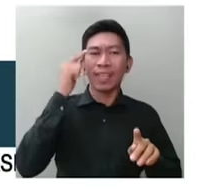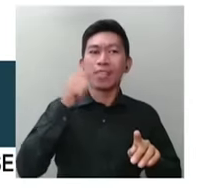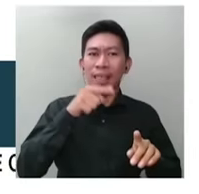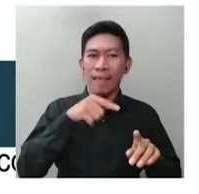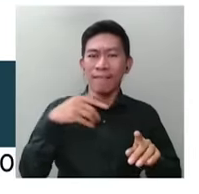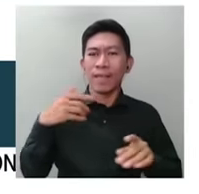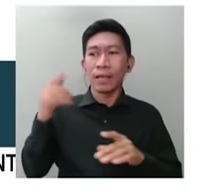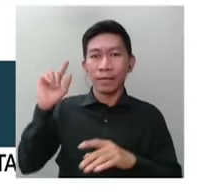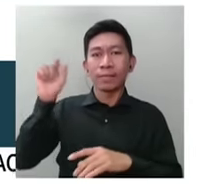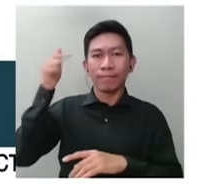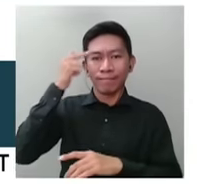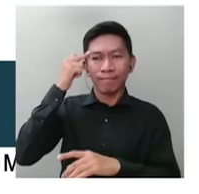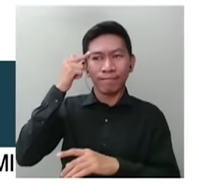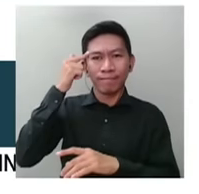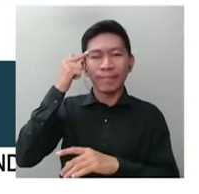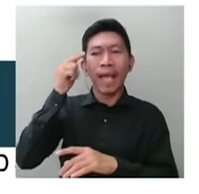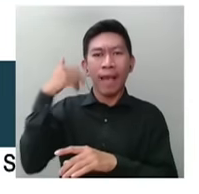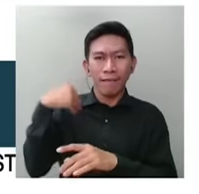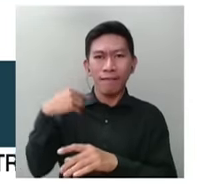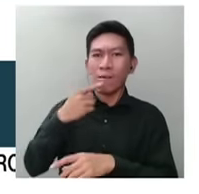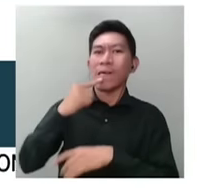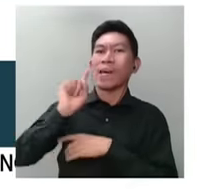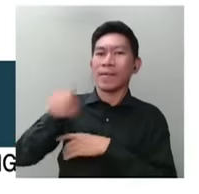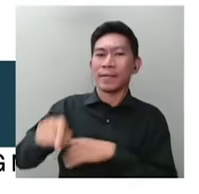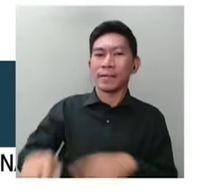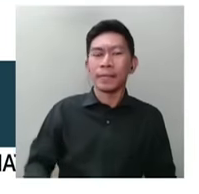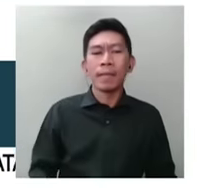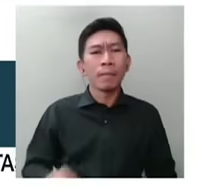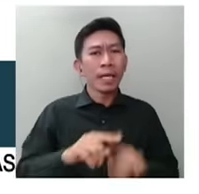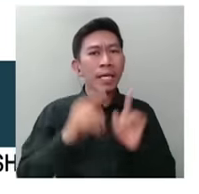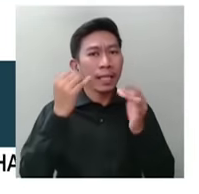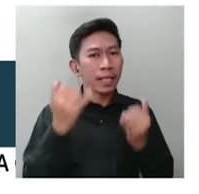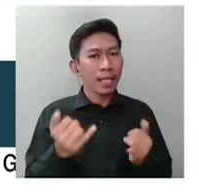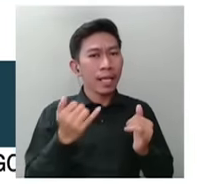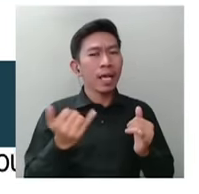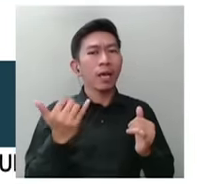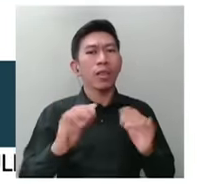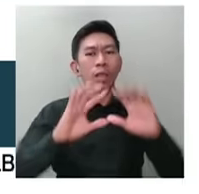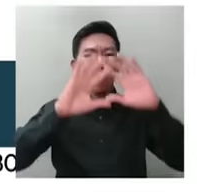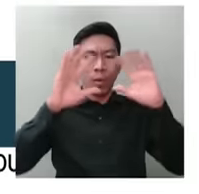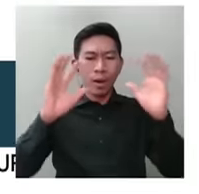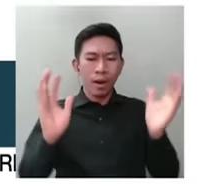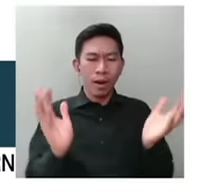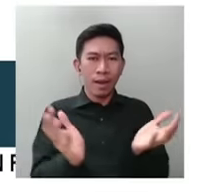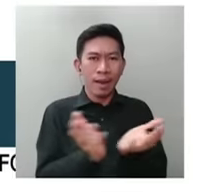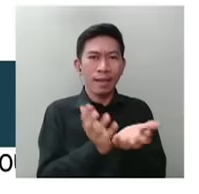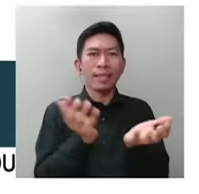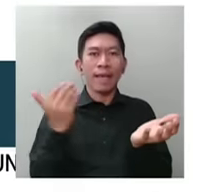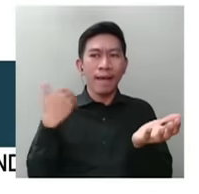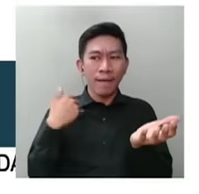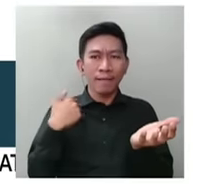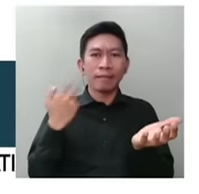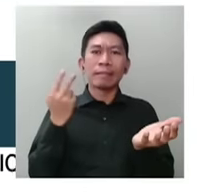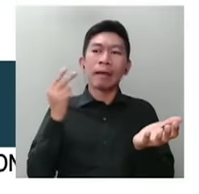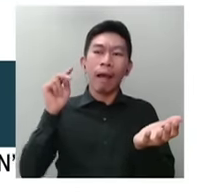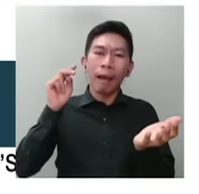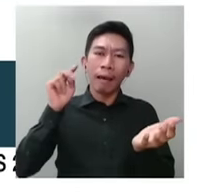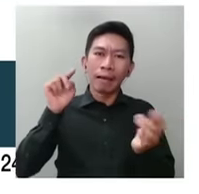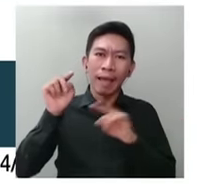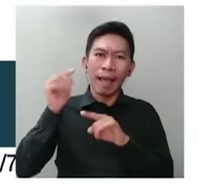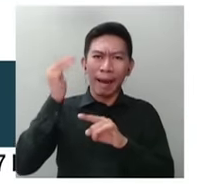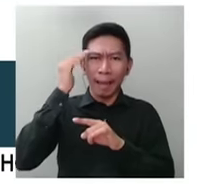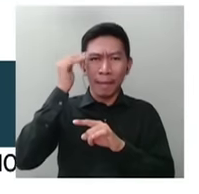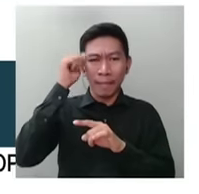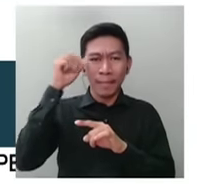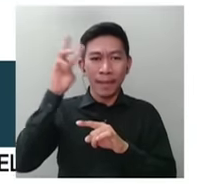you now make it irrelevant? I mean, you have the rest of the world looking at this. you have individual rejections. Is it about